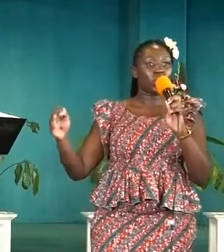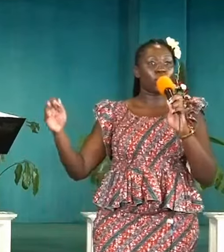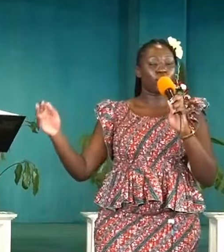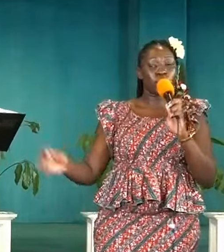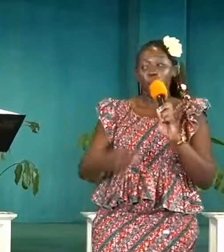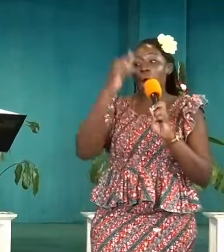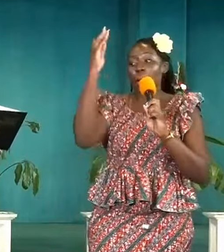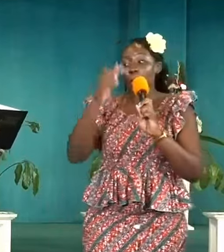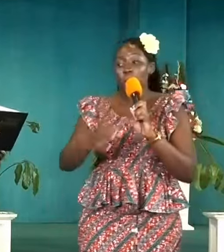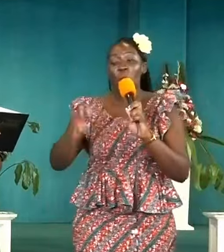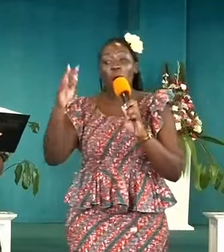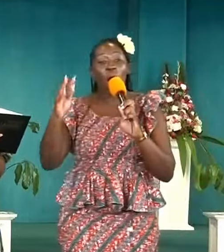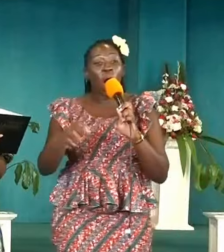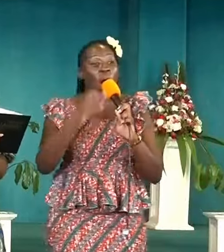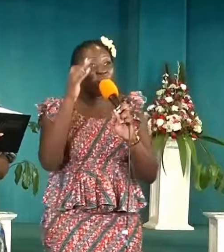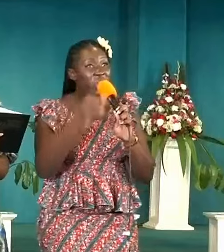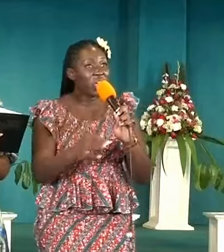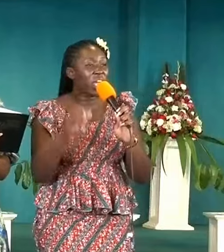Together.